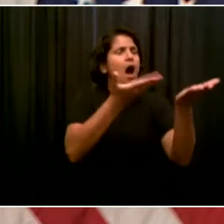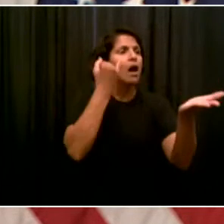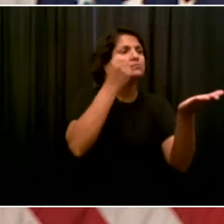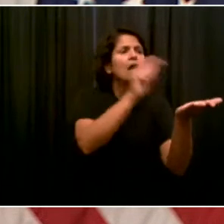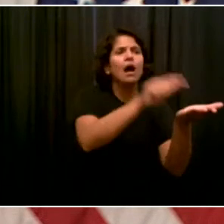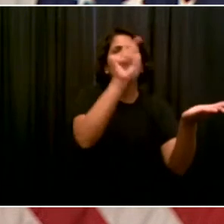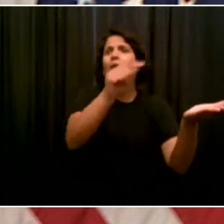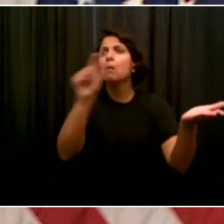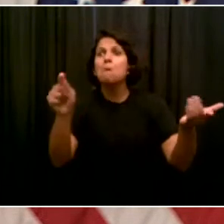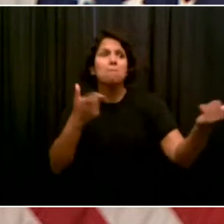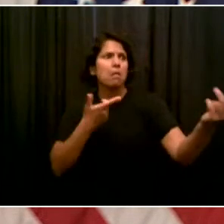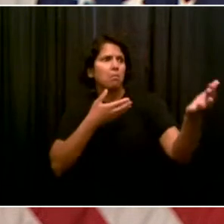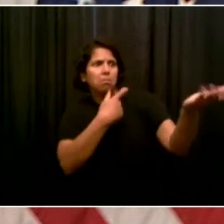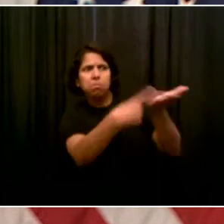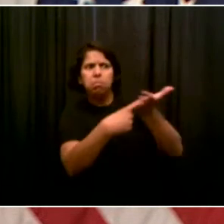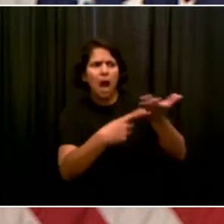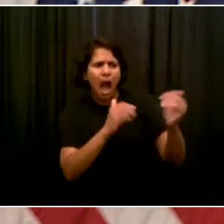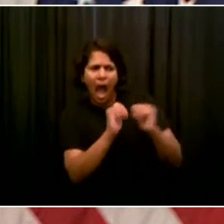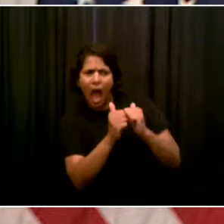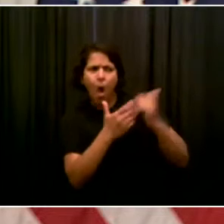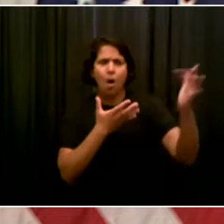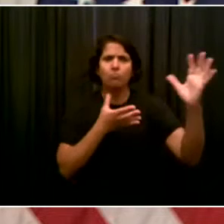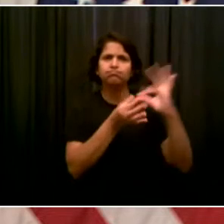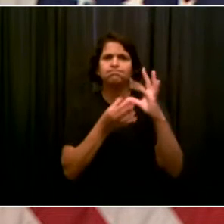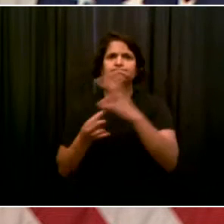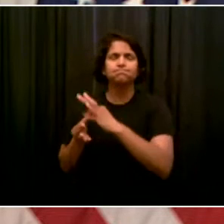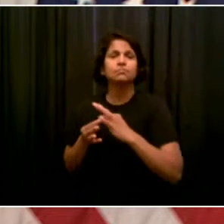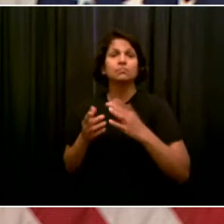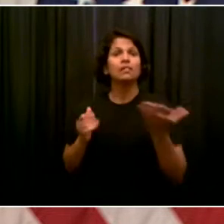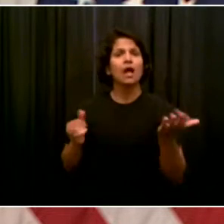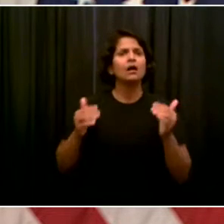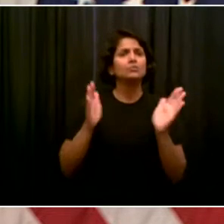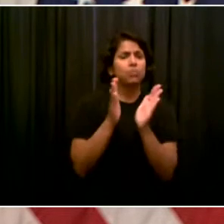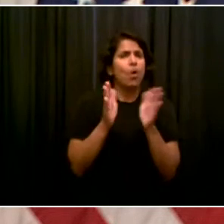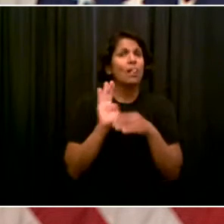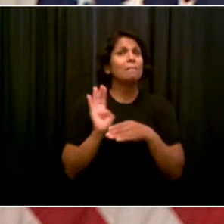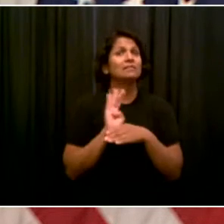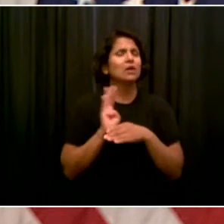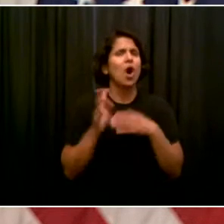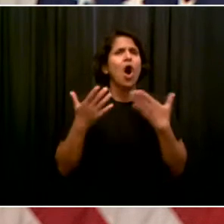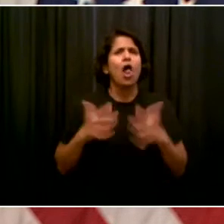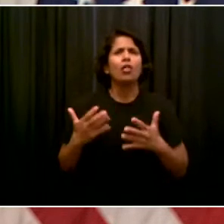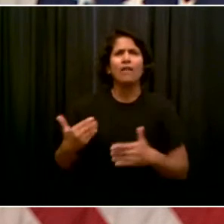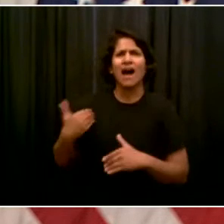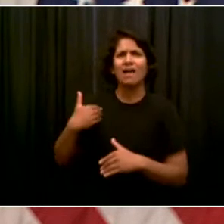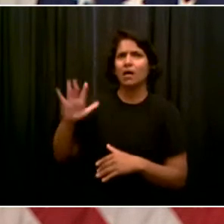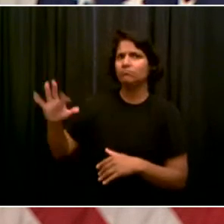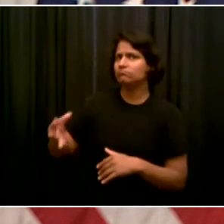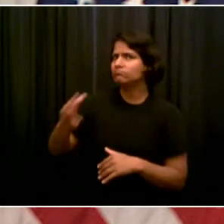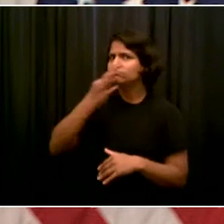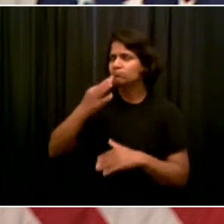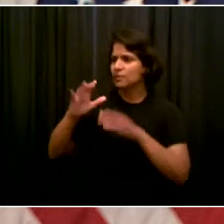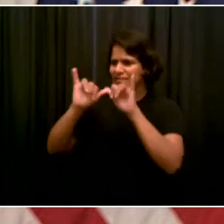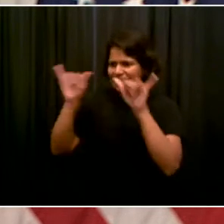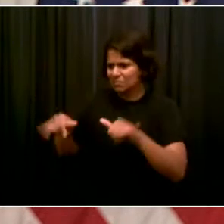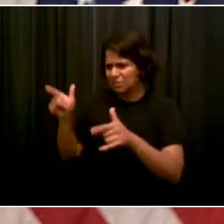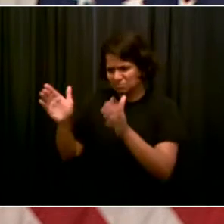are already doing and advocating and moving in the direction of everything that the mayor outlined and that I've just